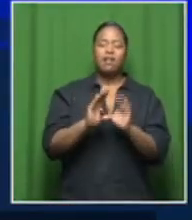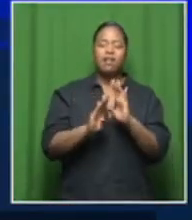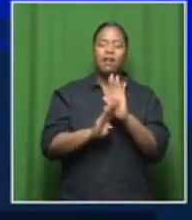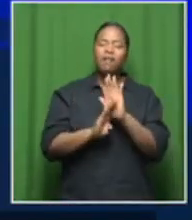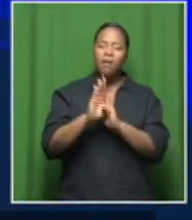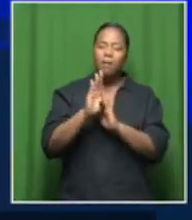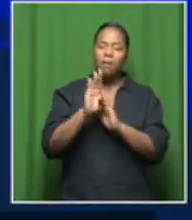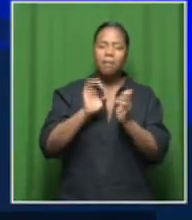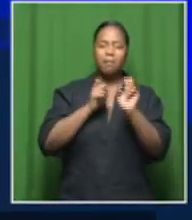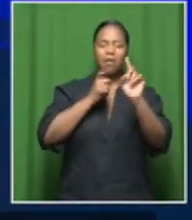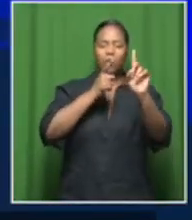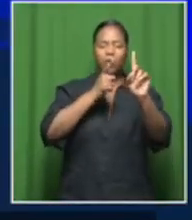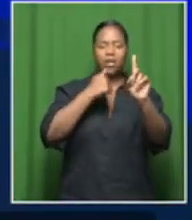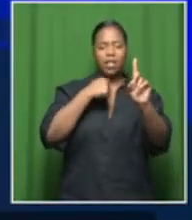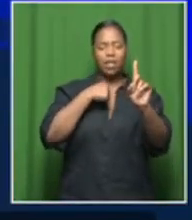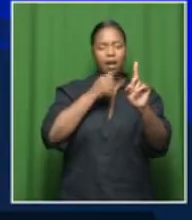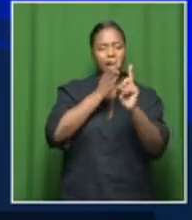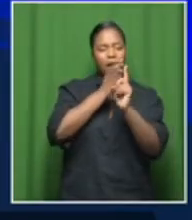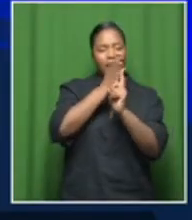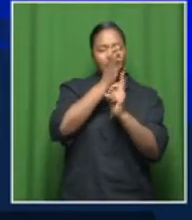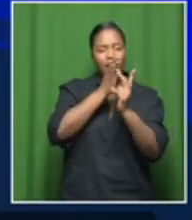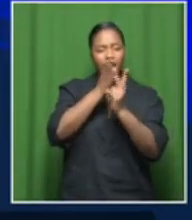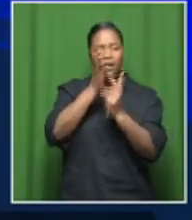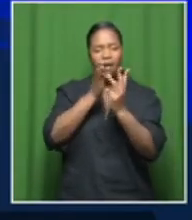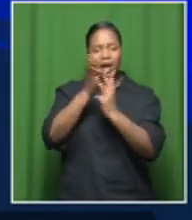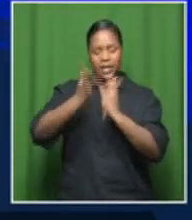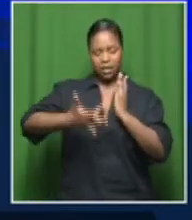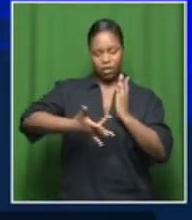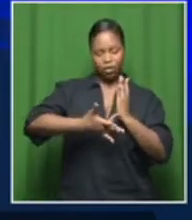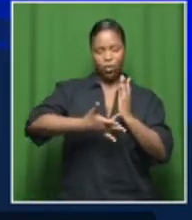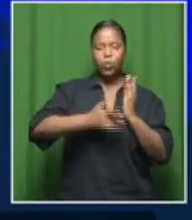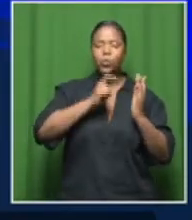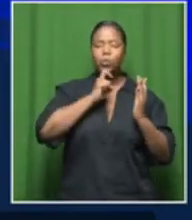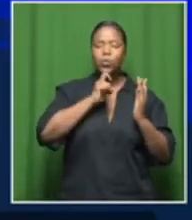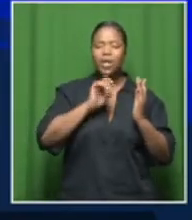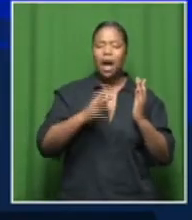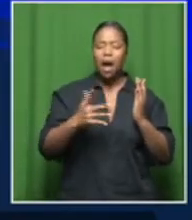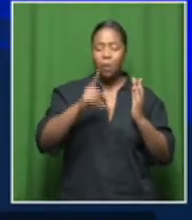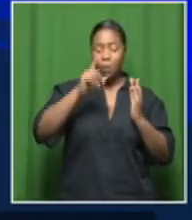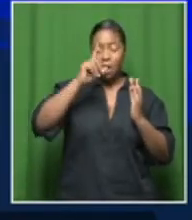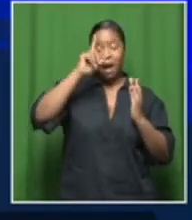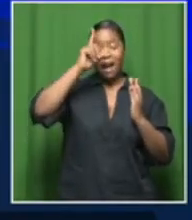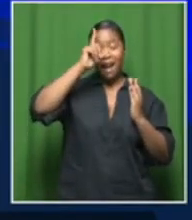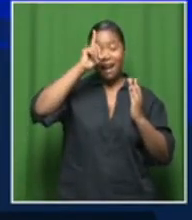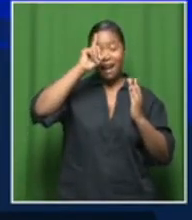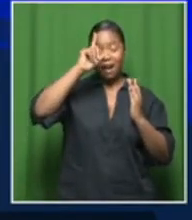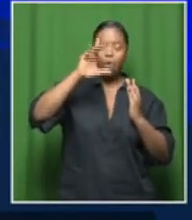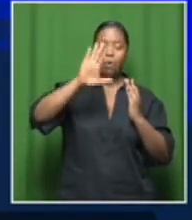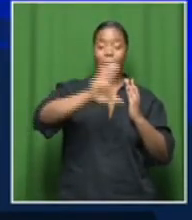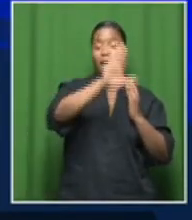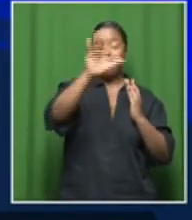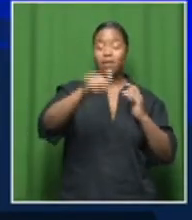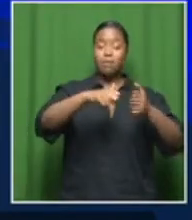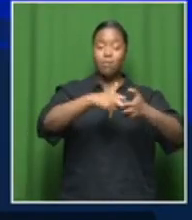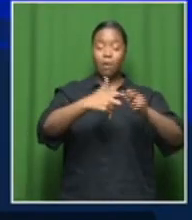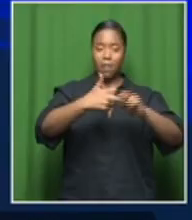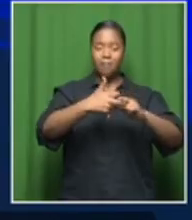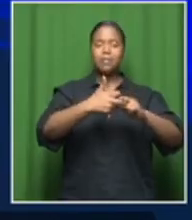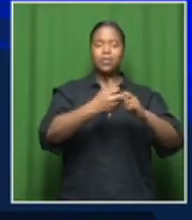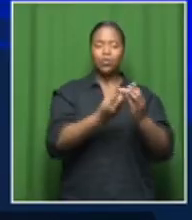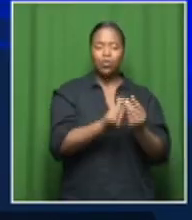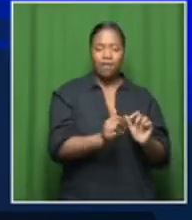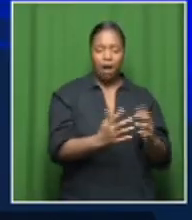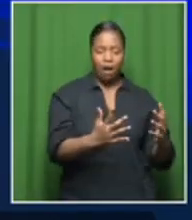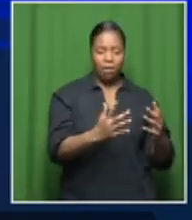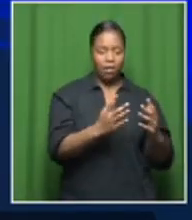and got exposed in terms of how to use technology to solve African problems. And then that's when I jumped the ship and then started our